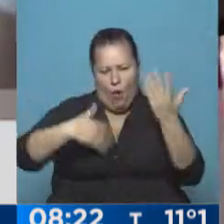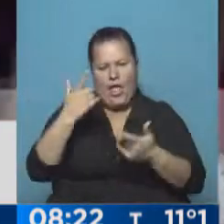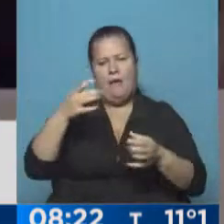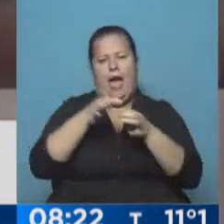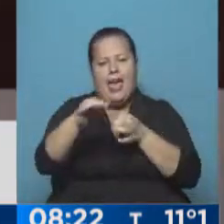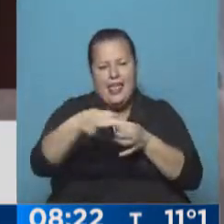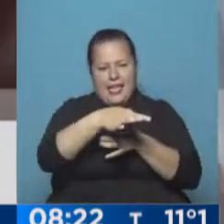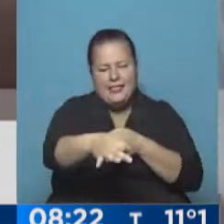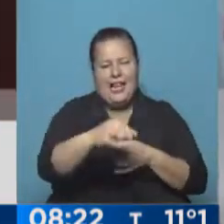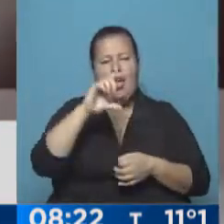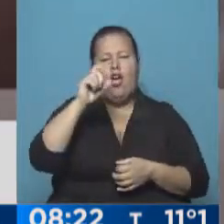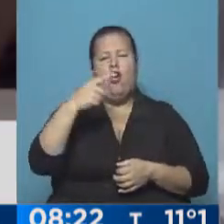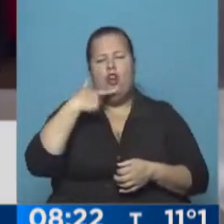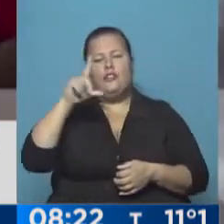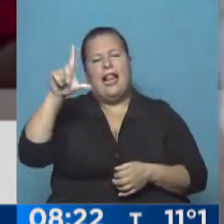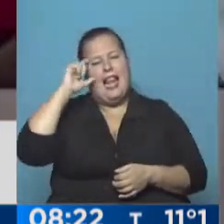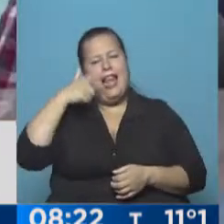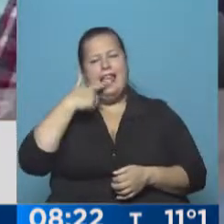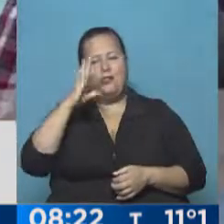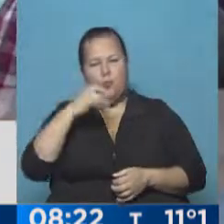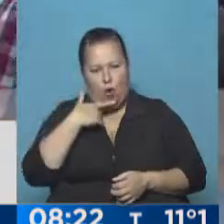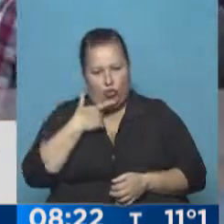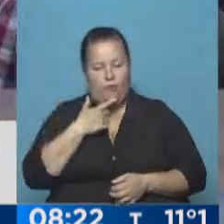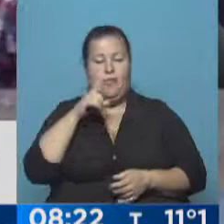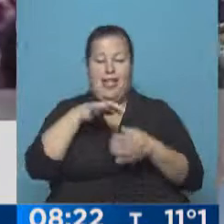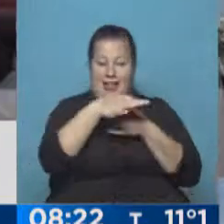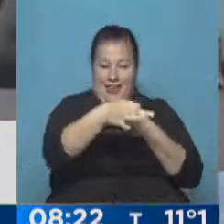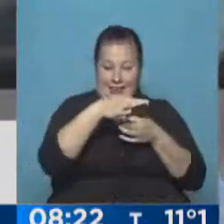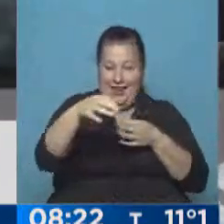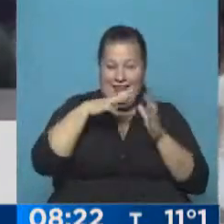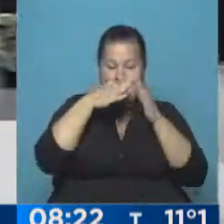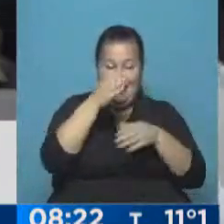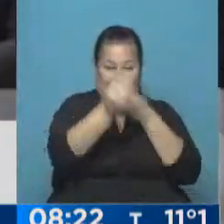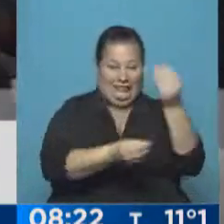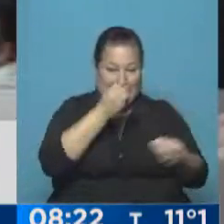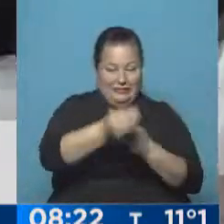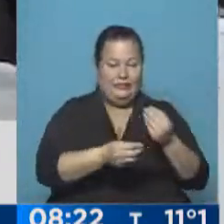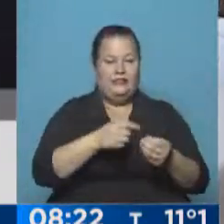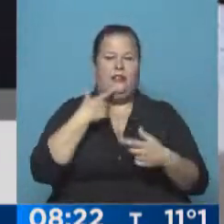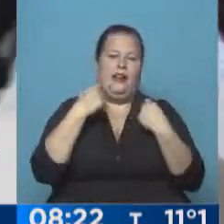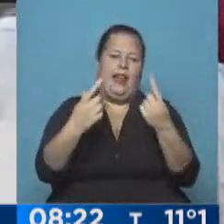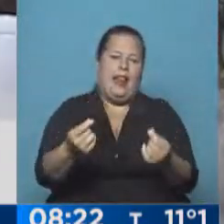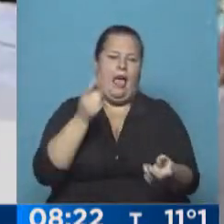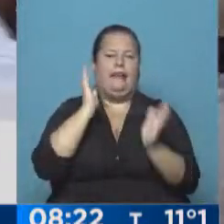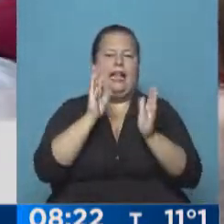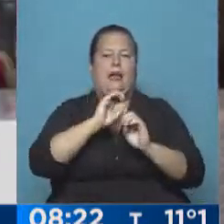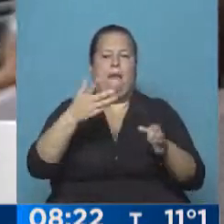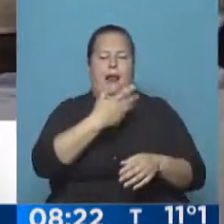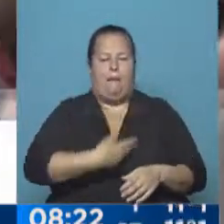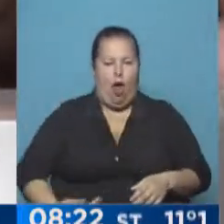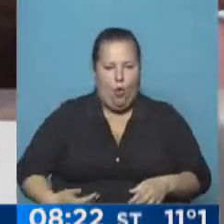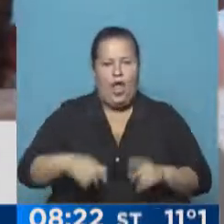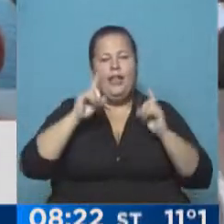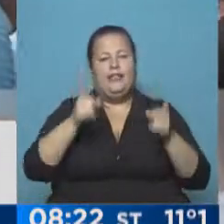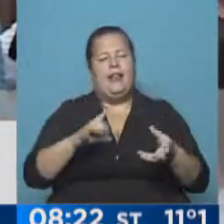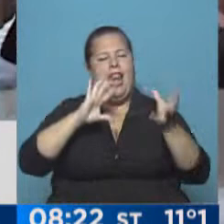islas como las de Kos y Lesbos. En esos refugios, los migrantes se quejan del trato de las autoridades y